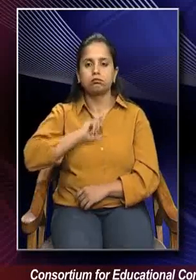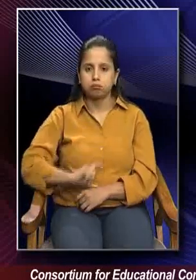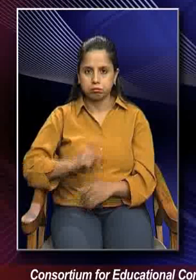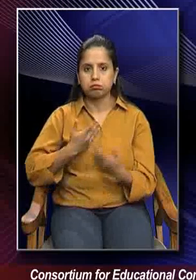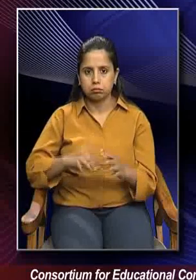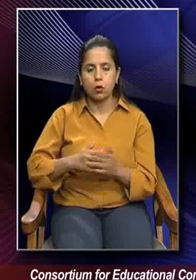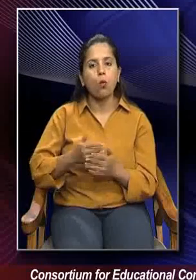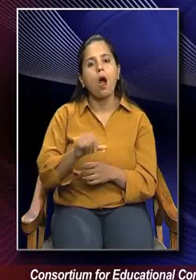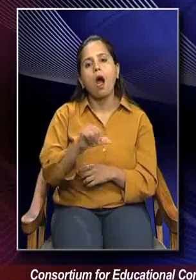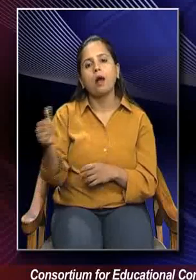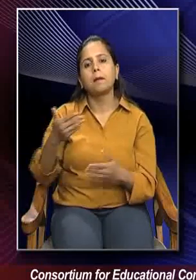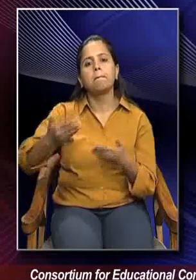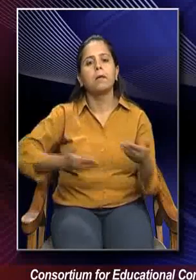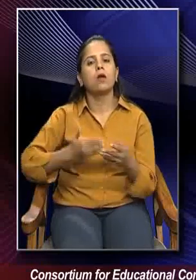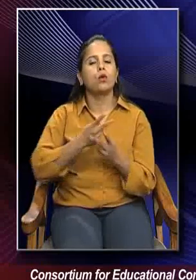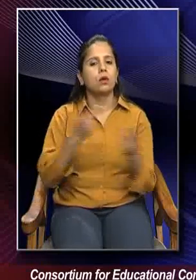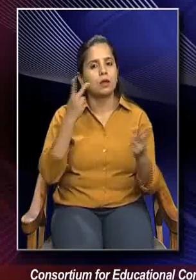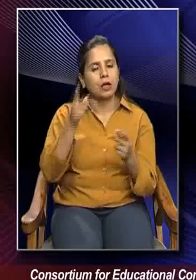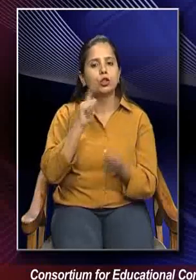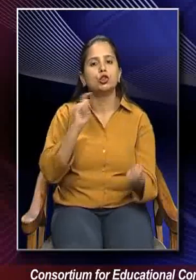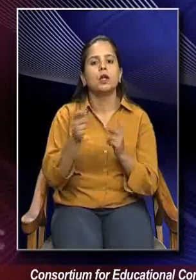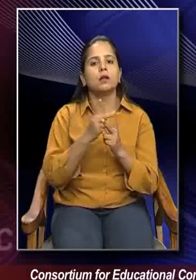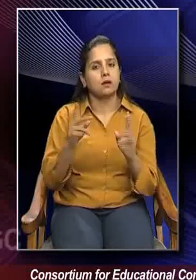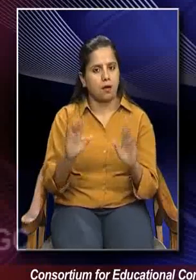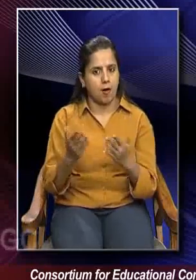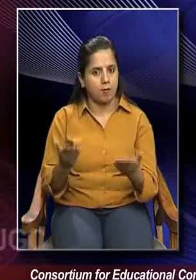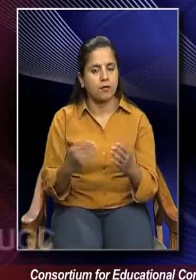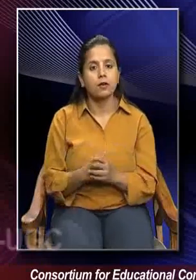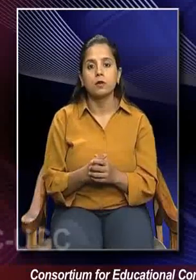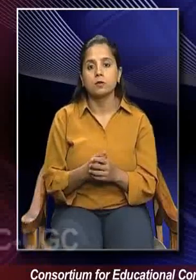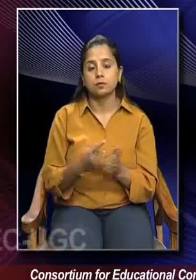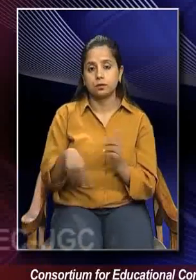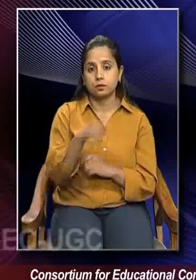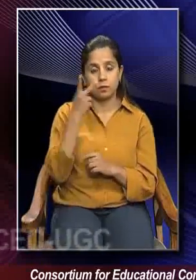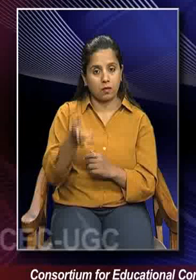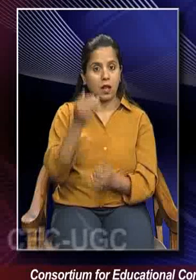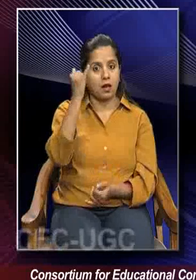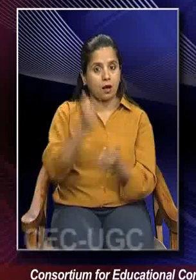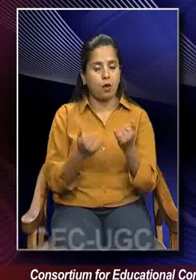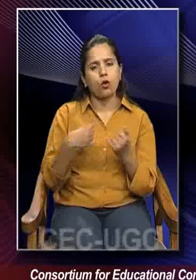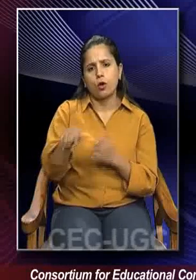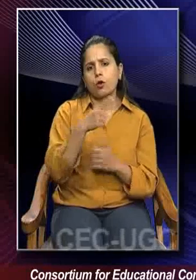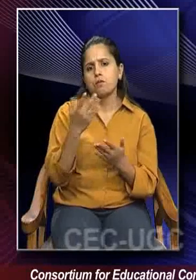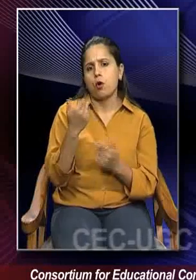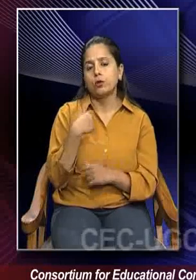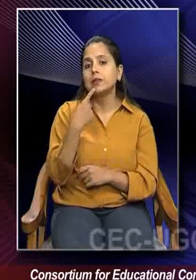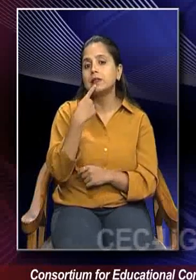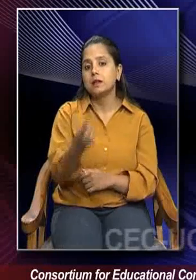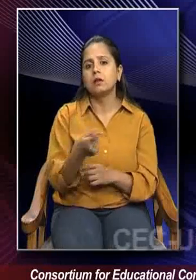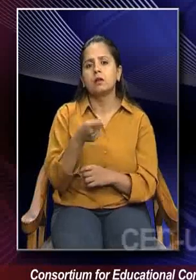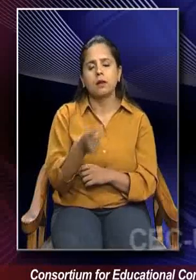and other behavioral changes. So, in the end, we can say it